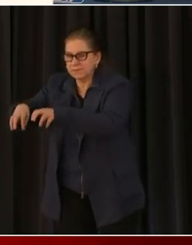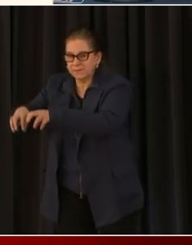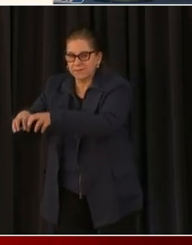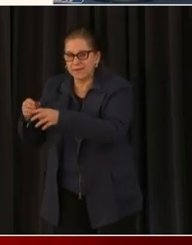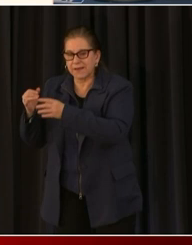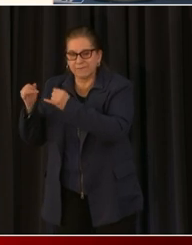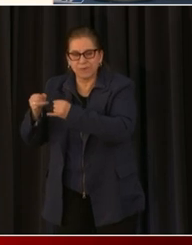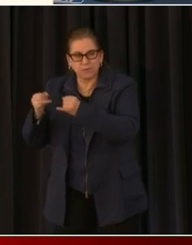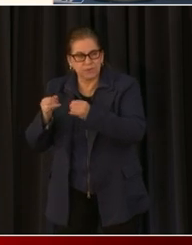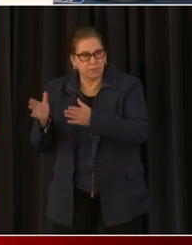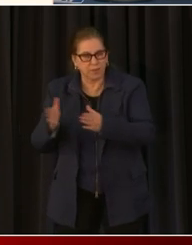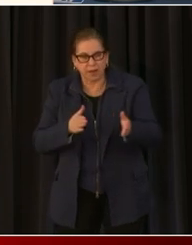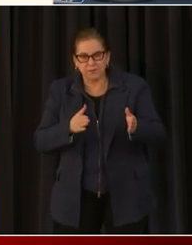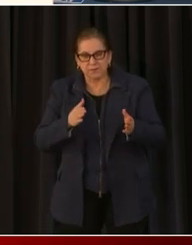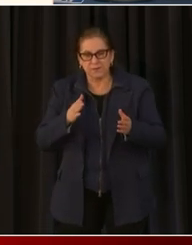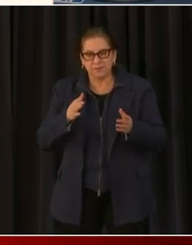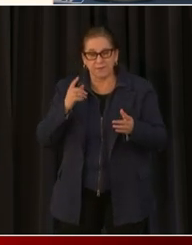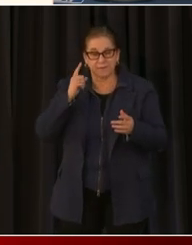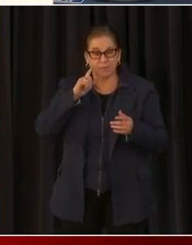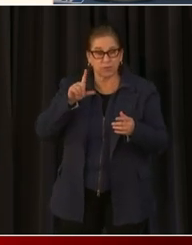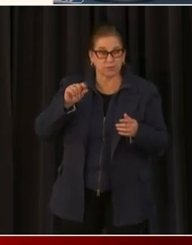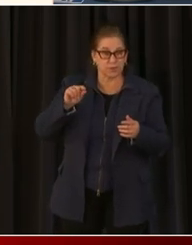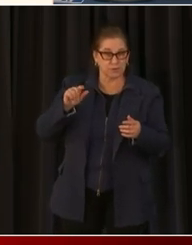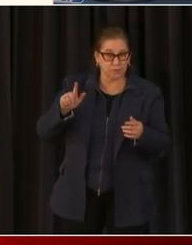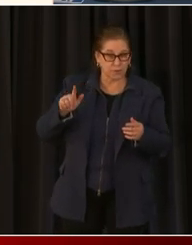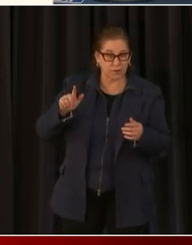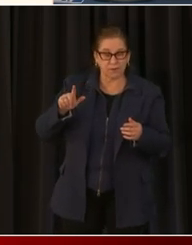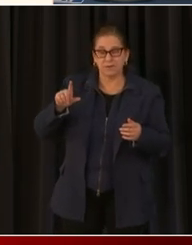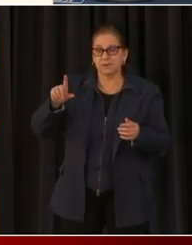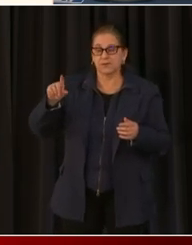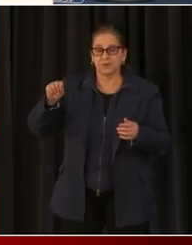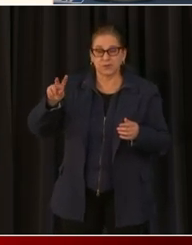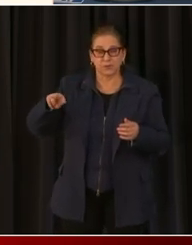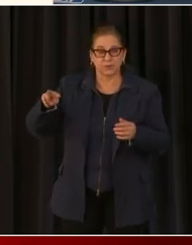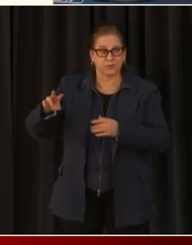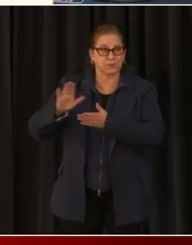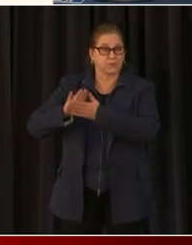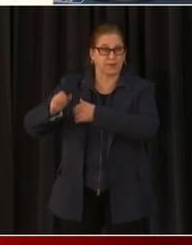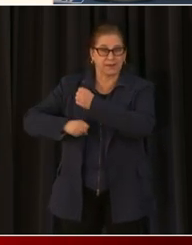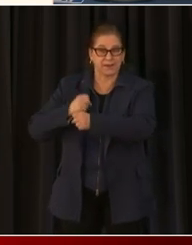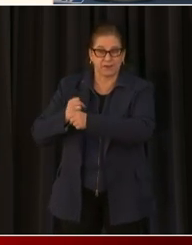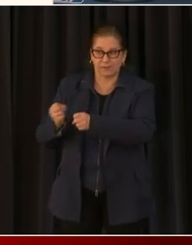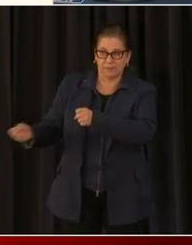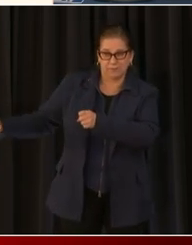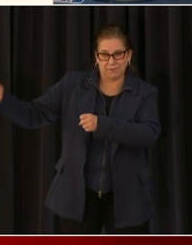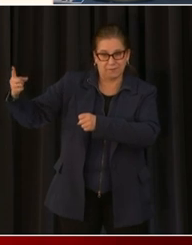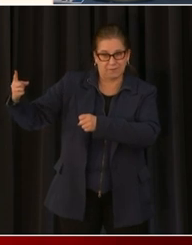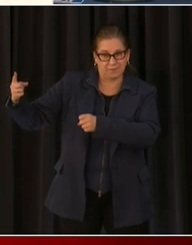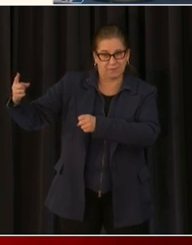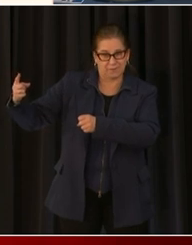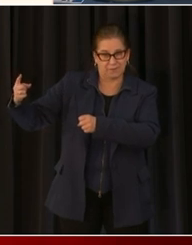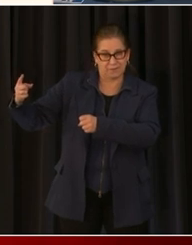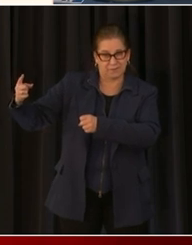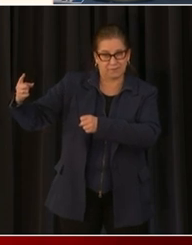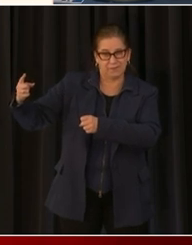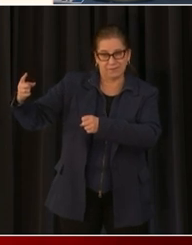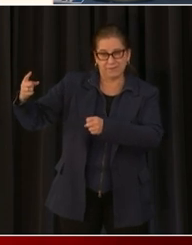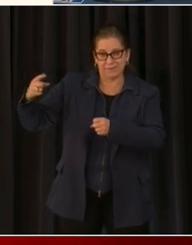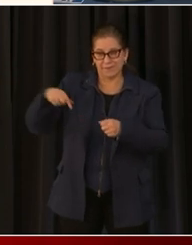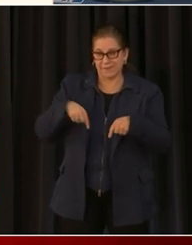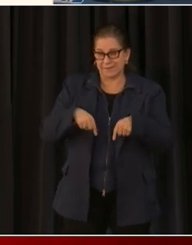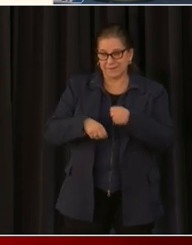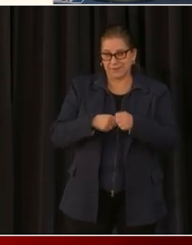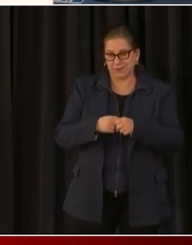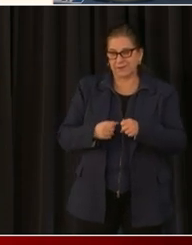the 21-22 school year. Once those budgets are finalized at the school level with the local school advisory team,